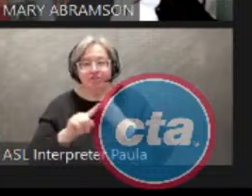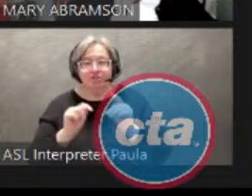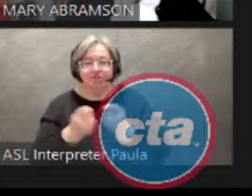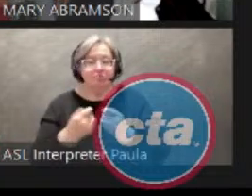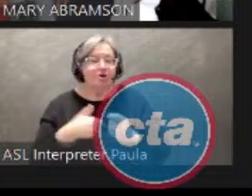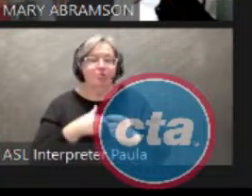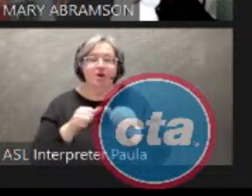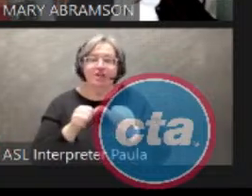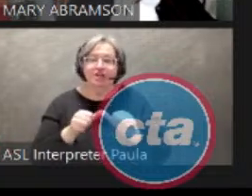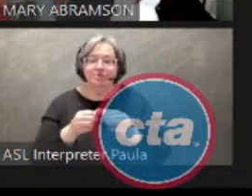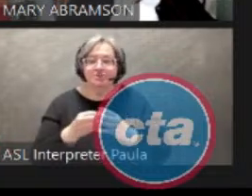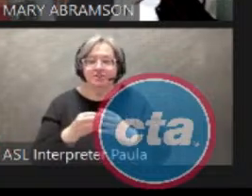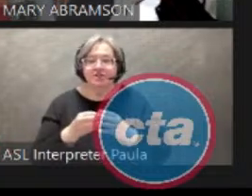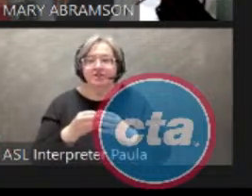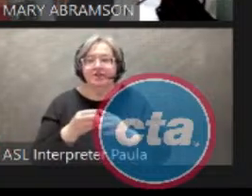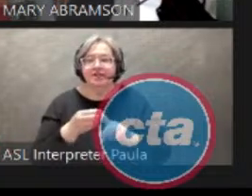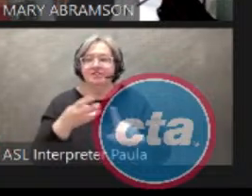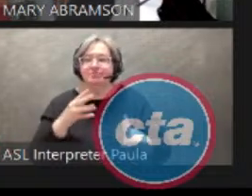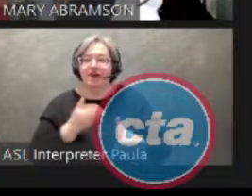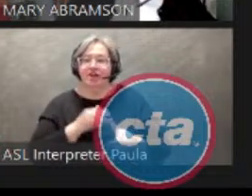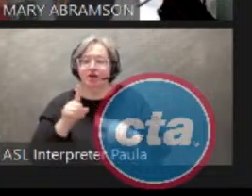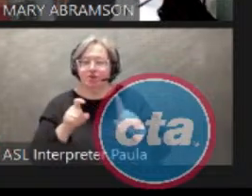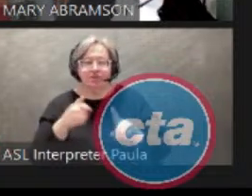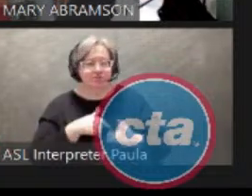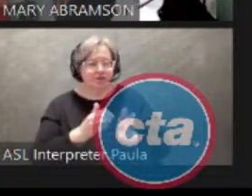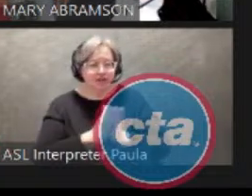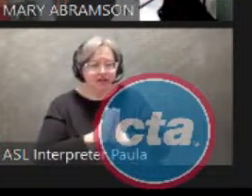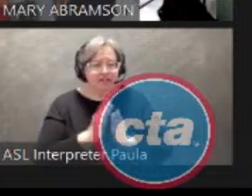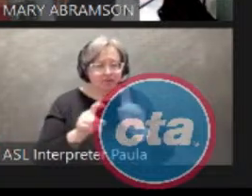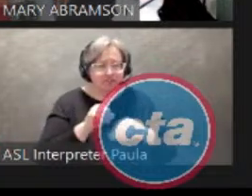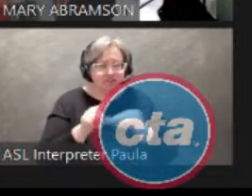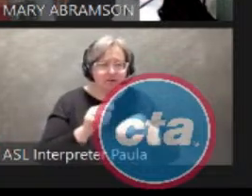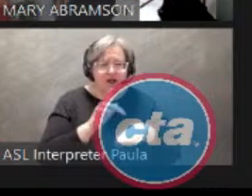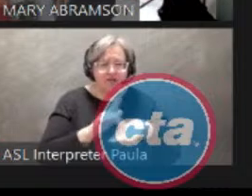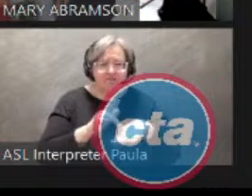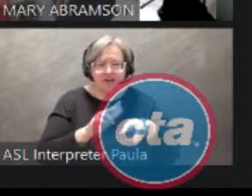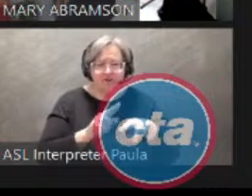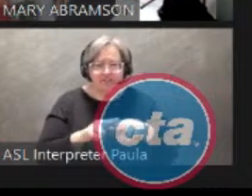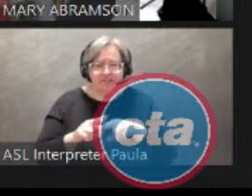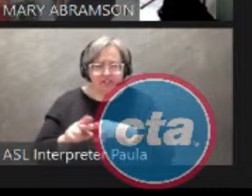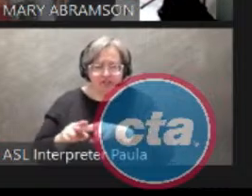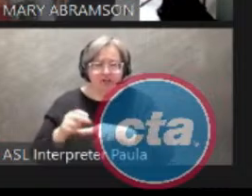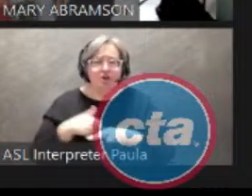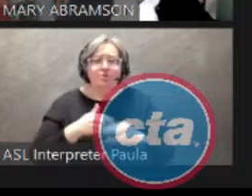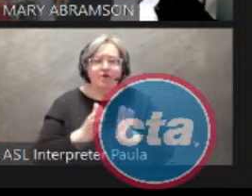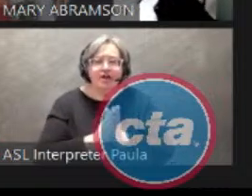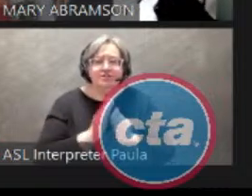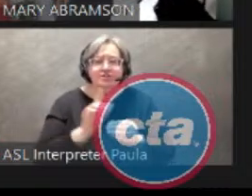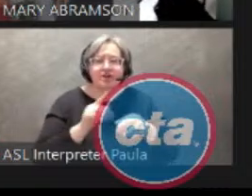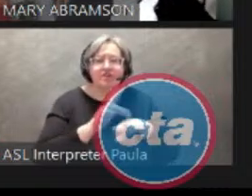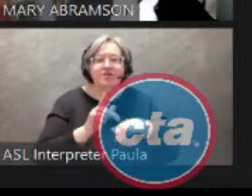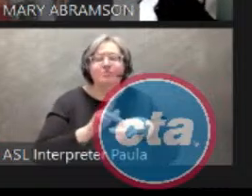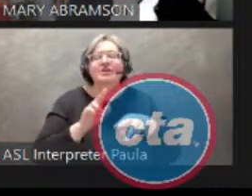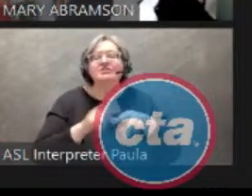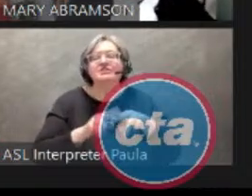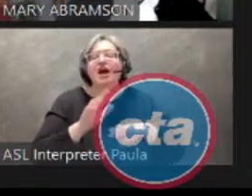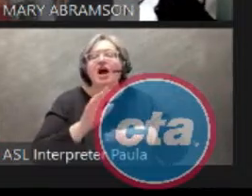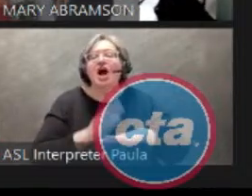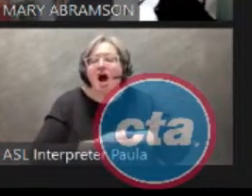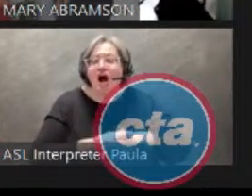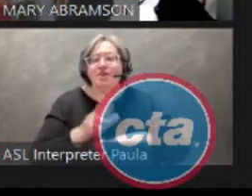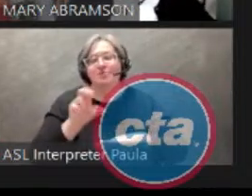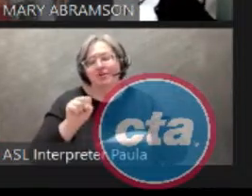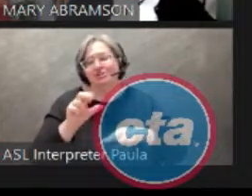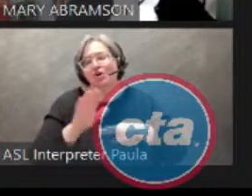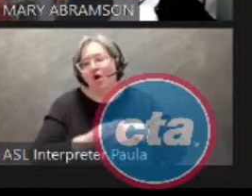our questions. We do ask questions about available seating. We typically ask questions about available seating on a bus or on a